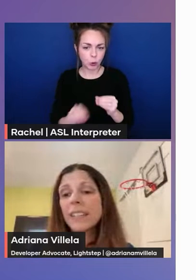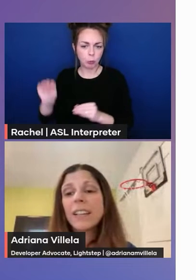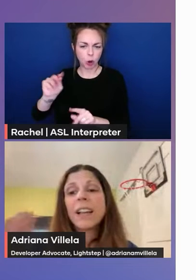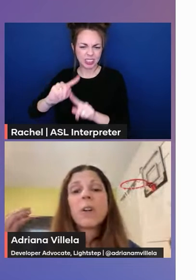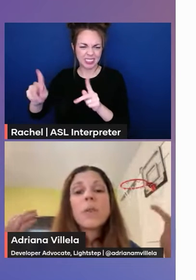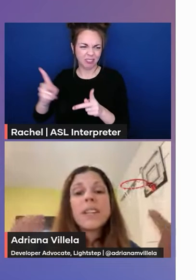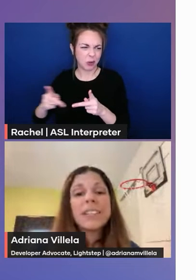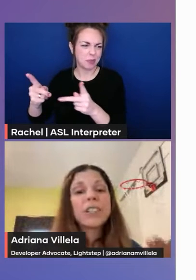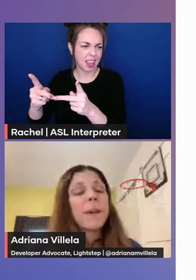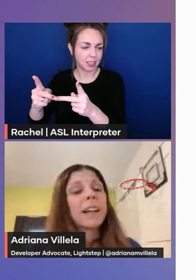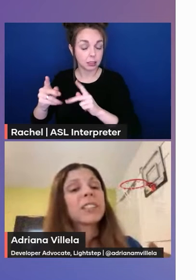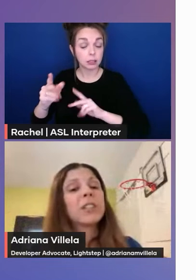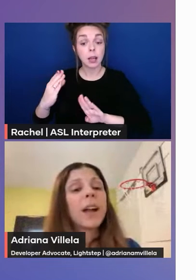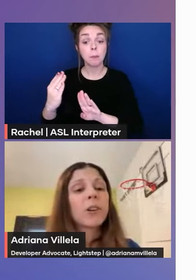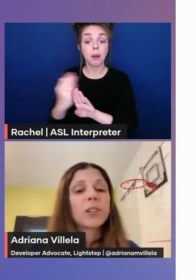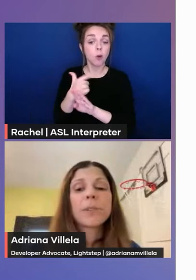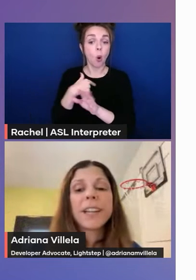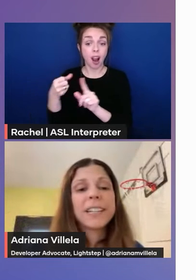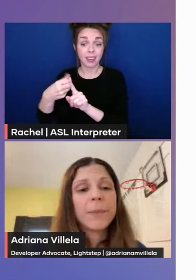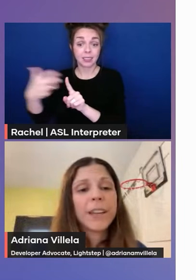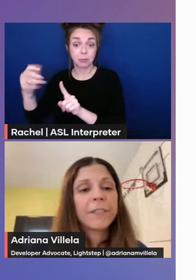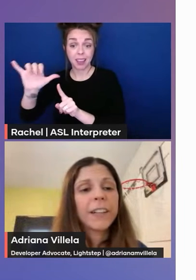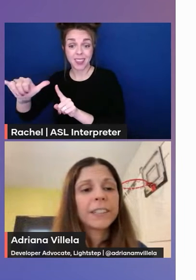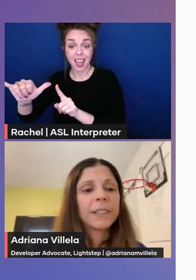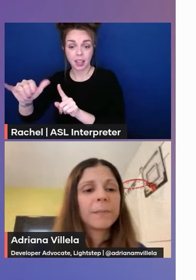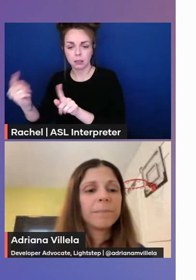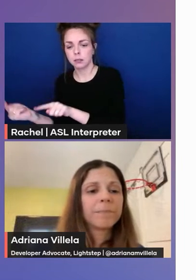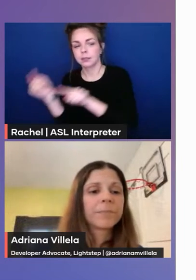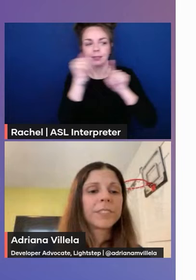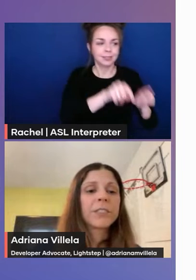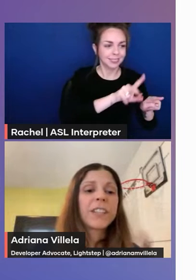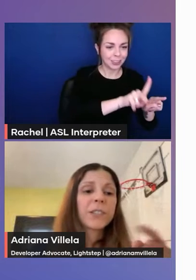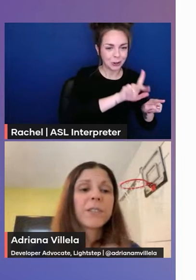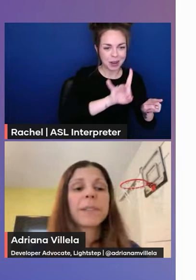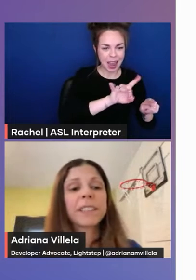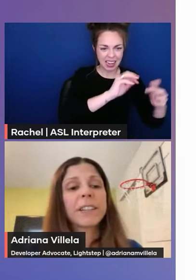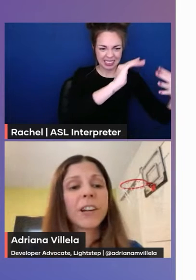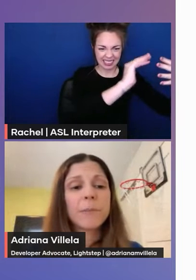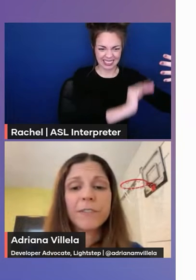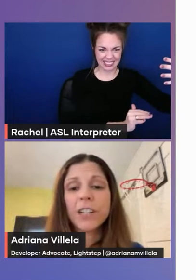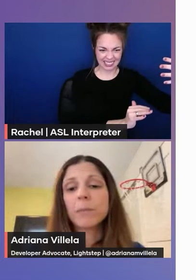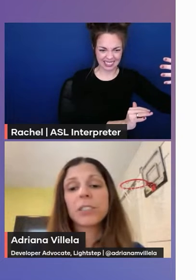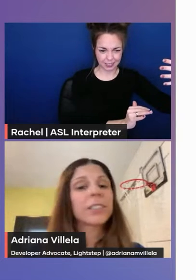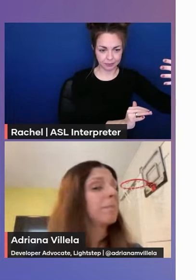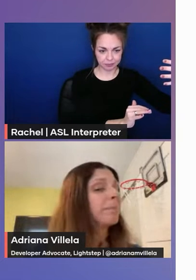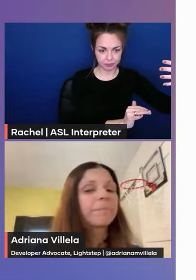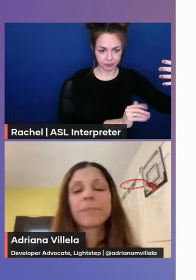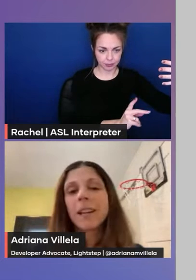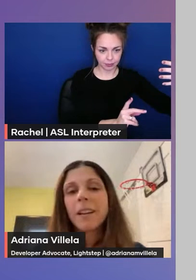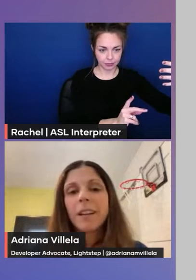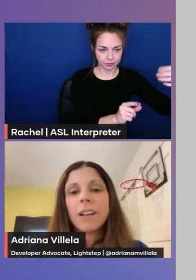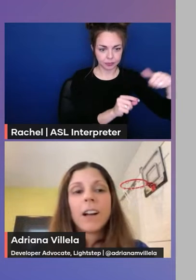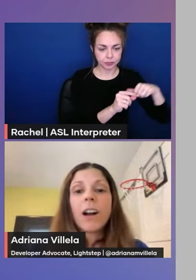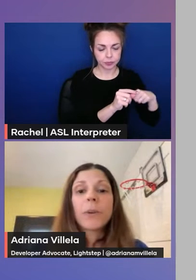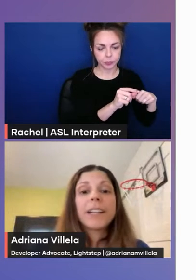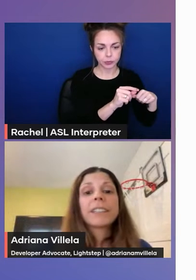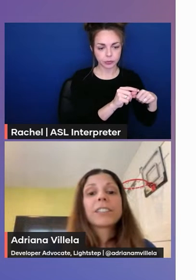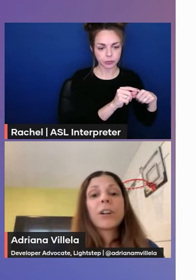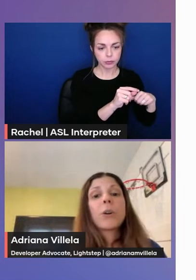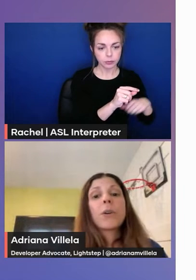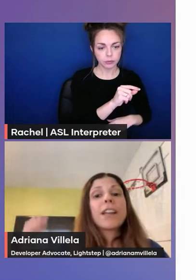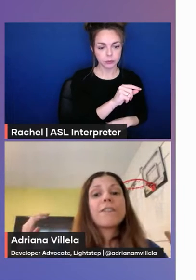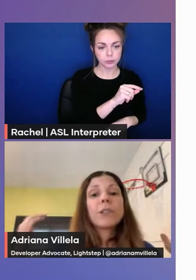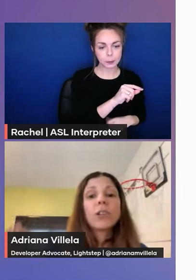that, we need to go back to our Kubernetes manifest. So these are the missing environment variables. All